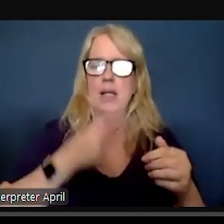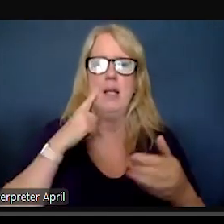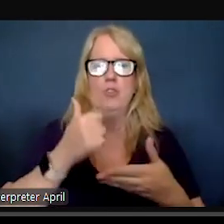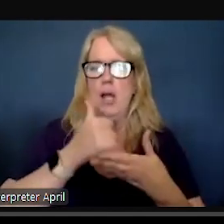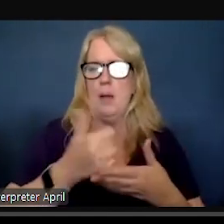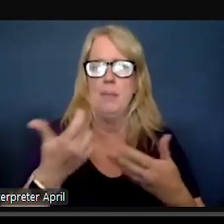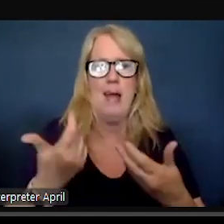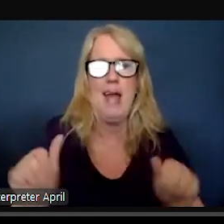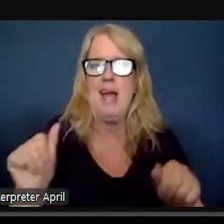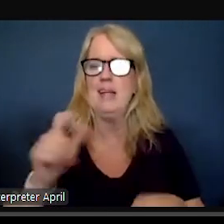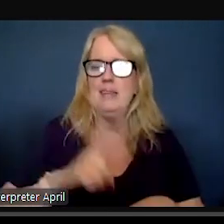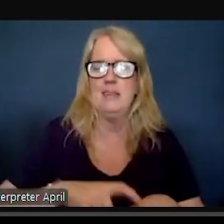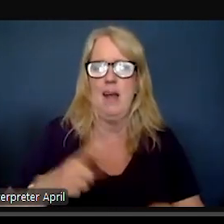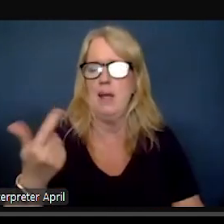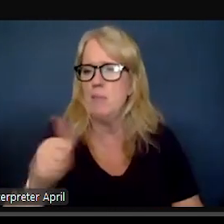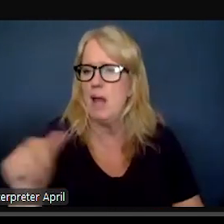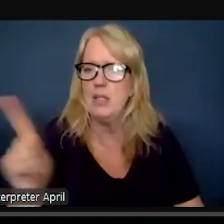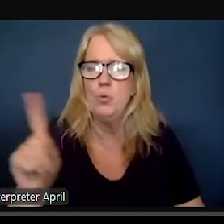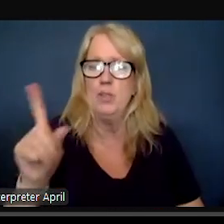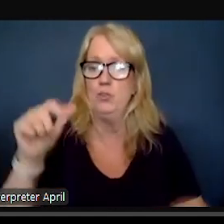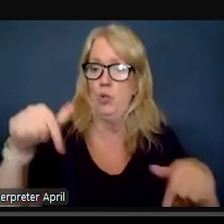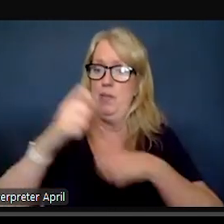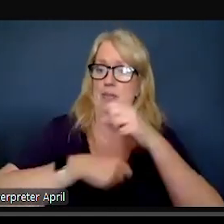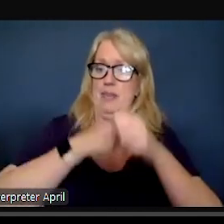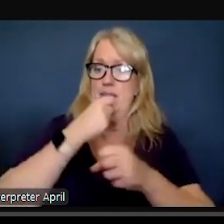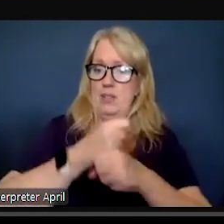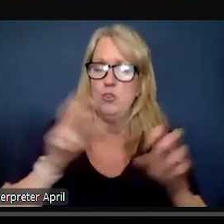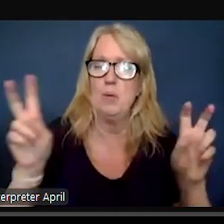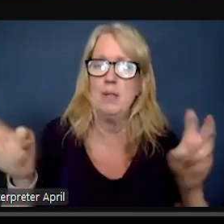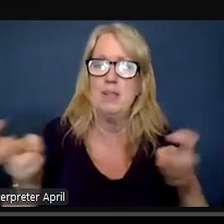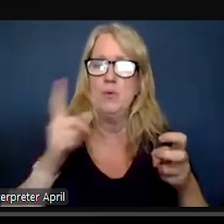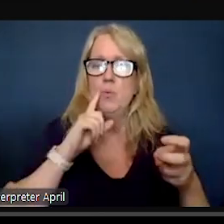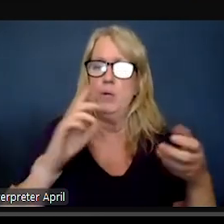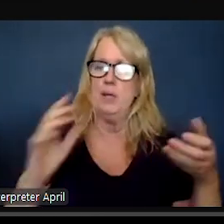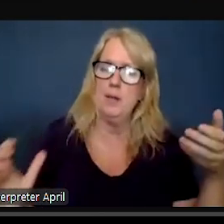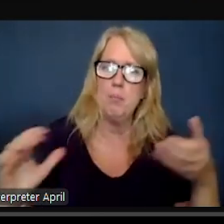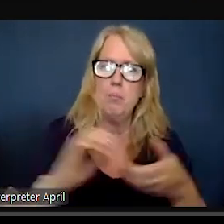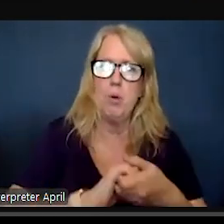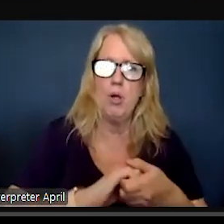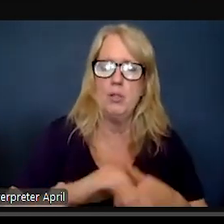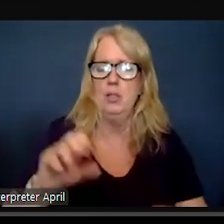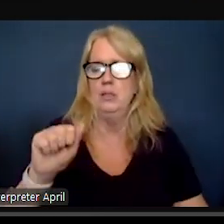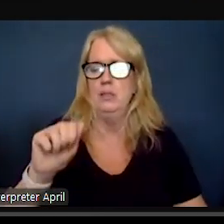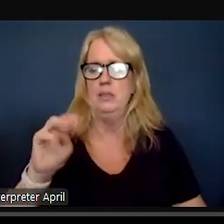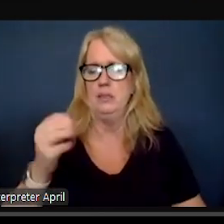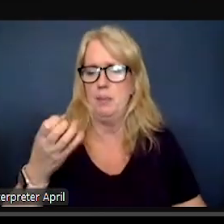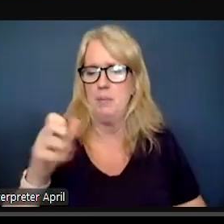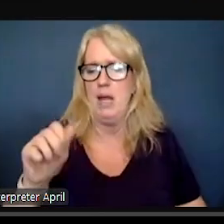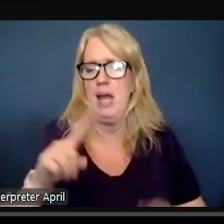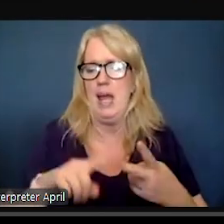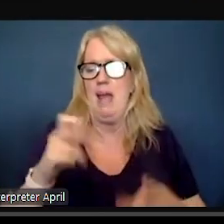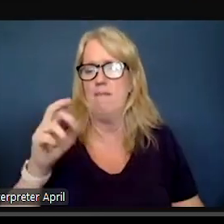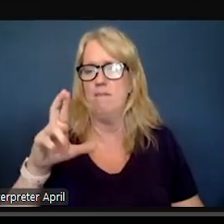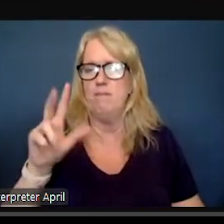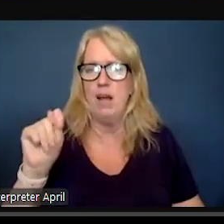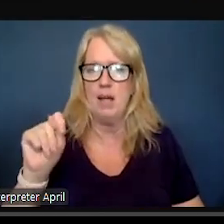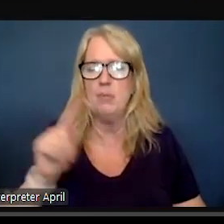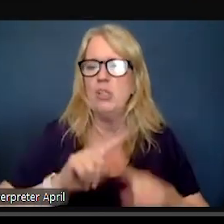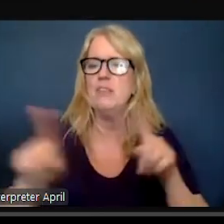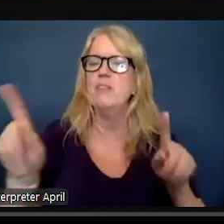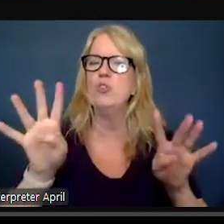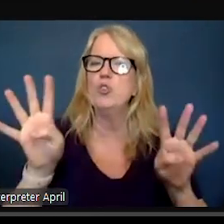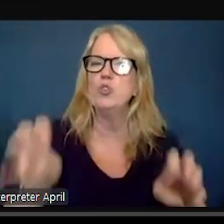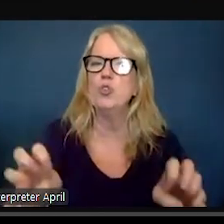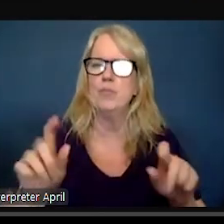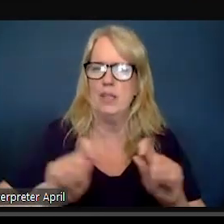Anytime, Anywhere. And this year's theme was developed in partnership with SAMHSA and Vibrant. And then there were surveys that were